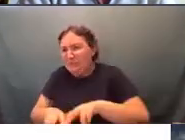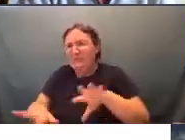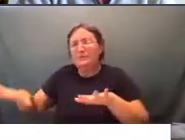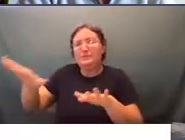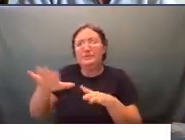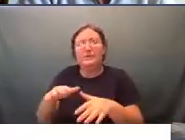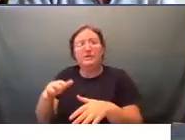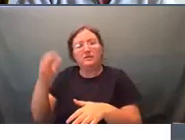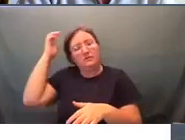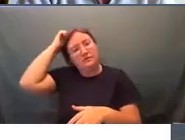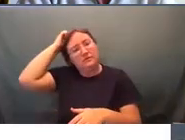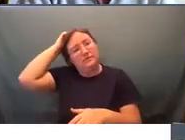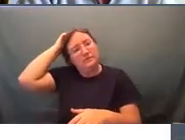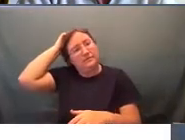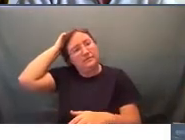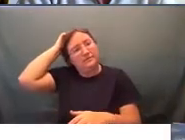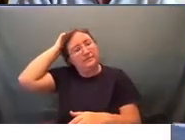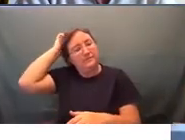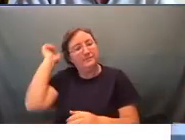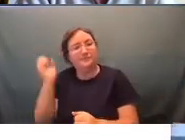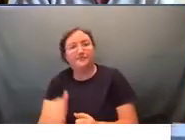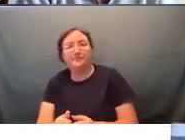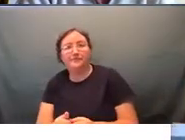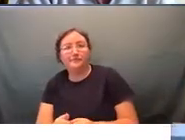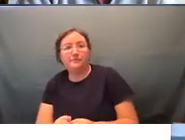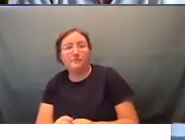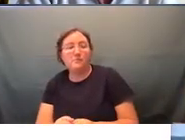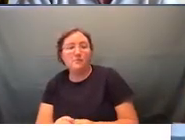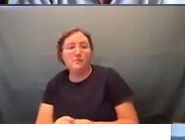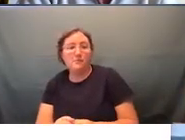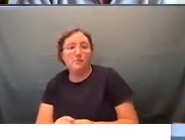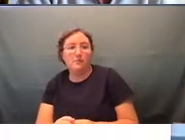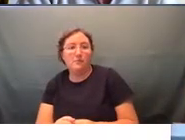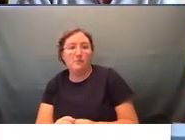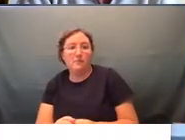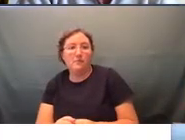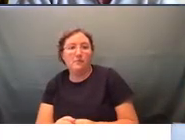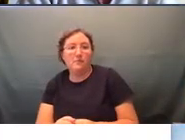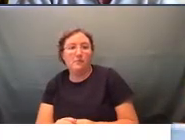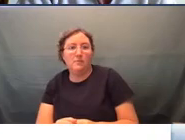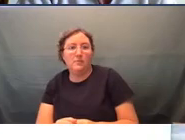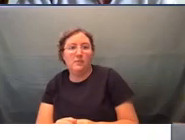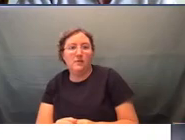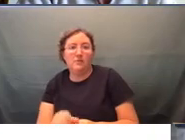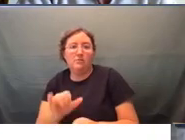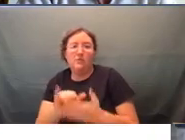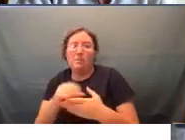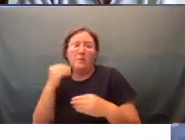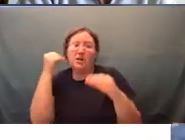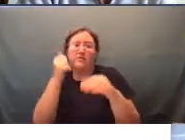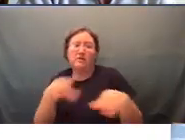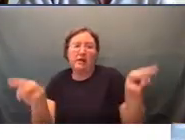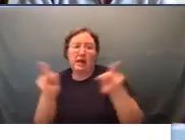like this one, taken in the view from almost 9,000 feet, that same shot of the valley. Or if we